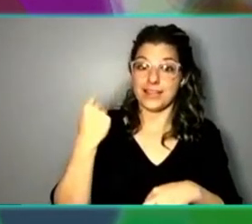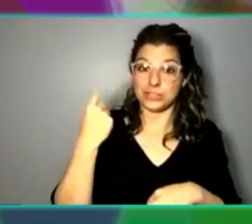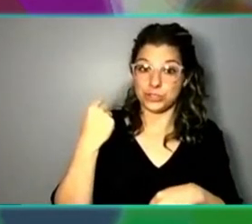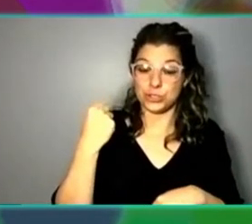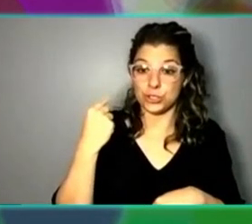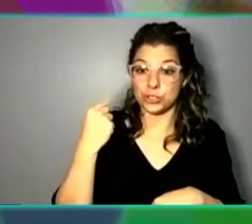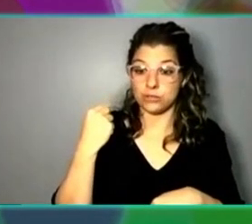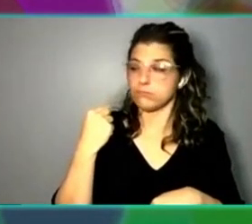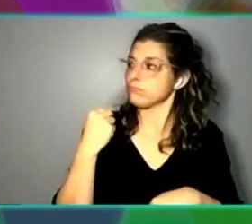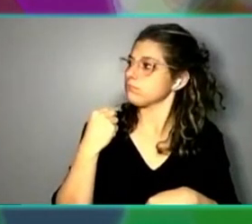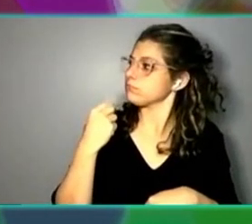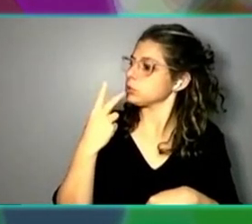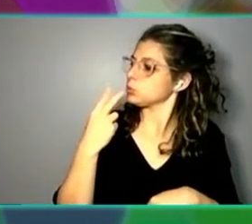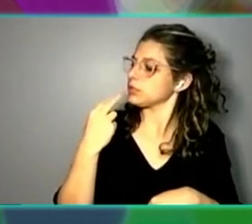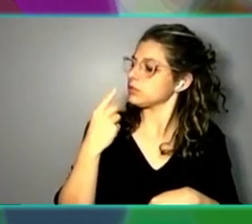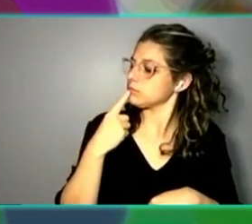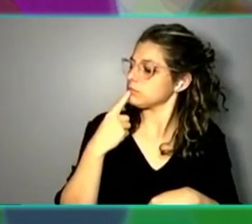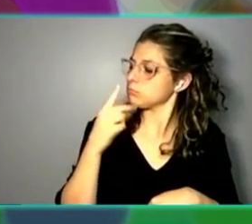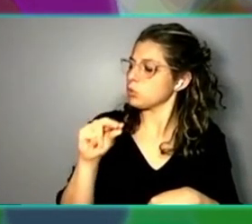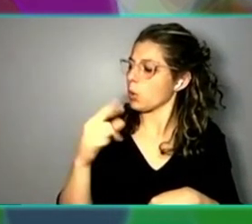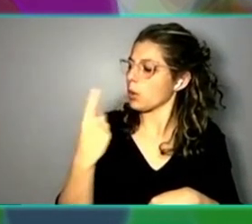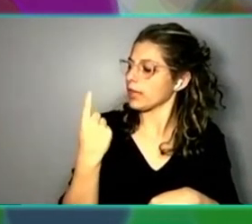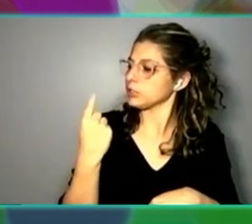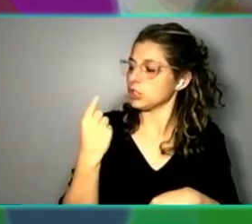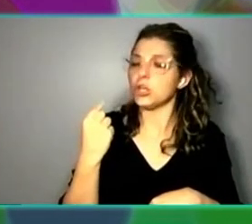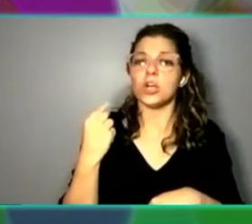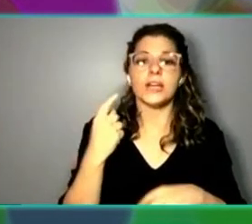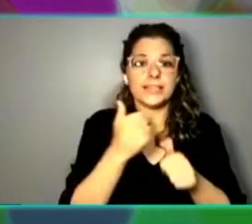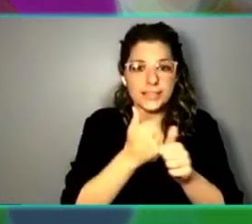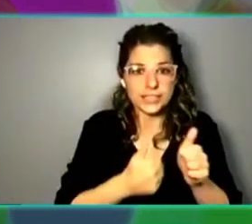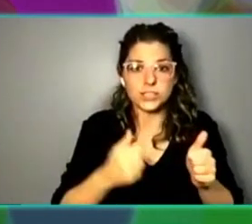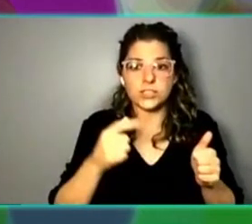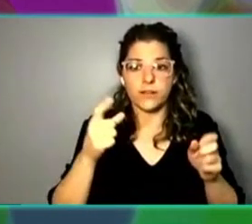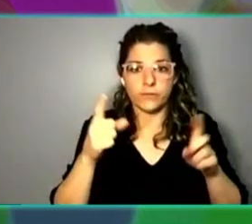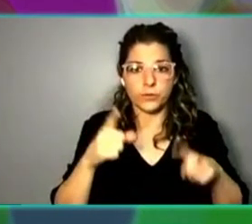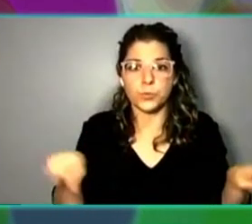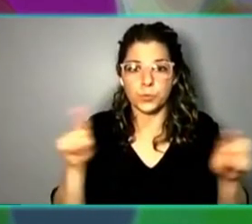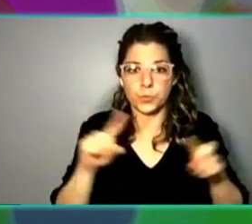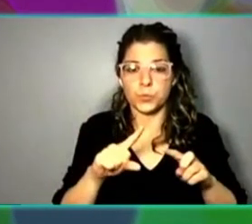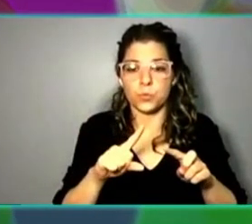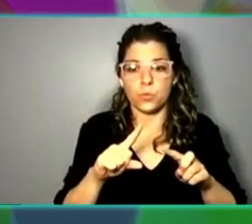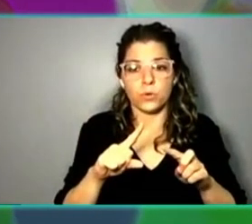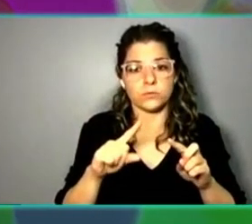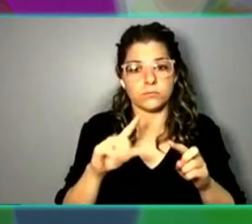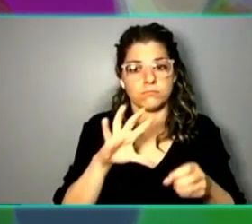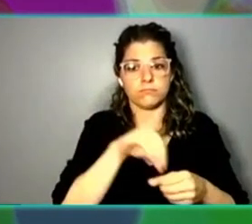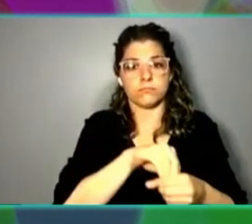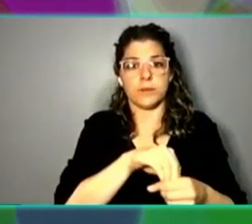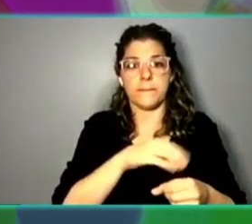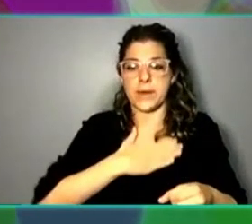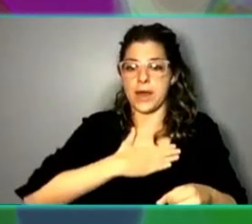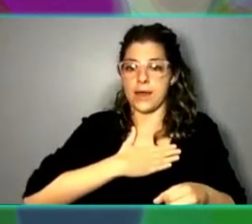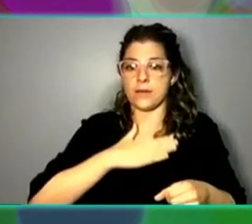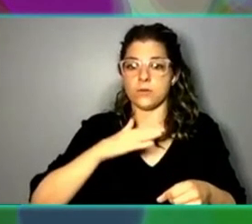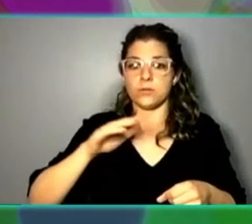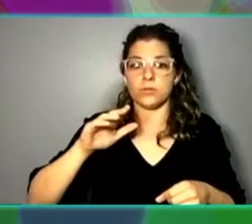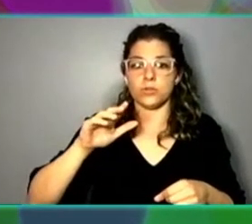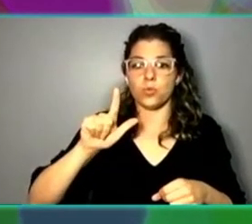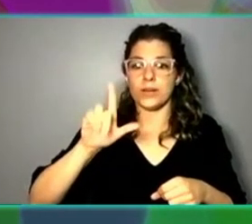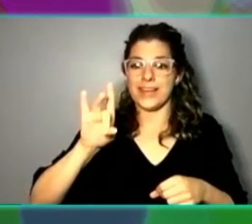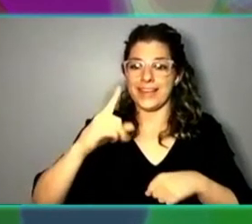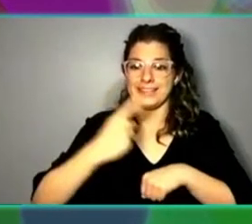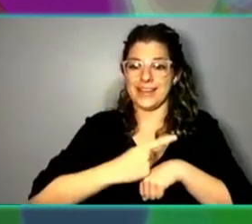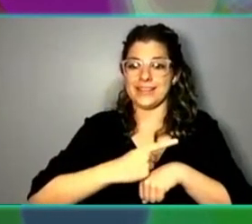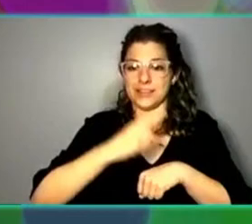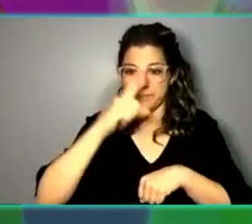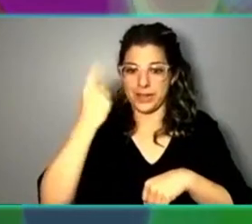or was it the year before? Yeah, no, it was last year. So each and every one of you was featured in my 28 Days of Black Girls